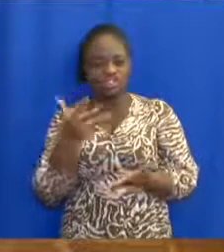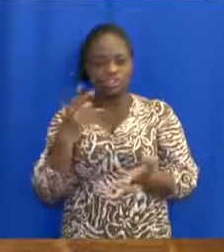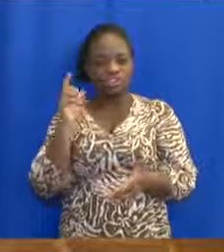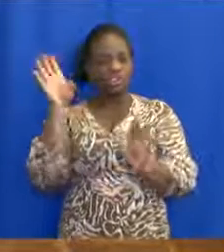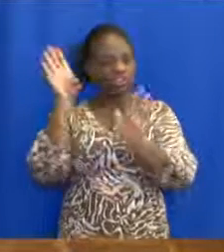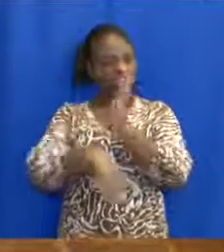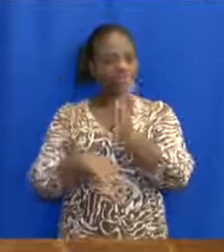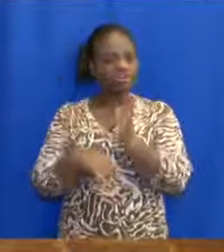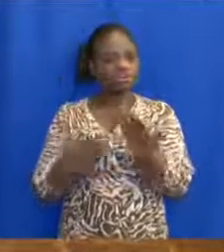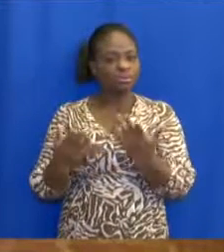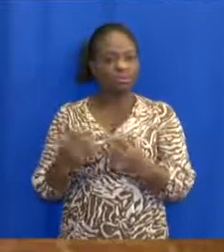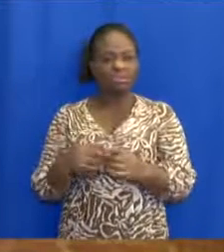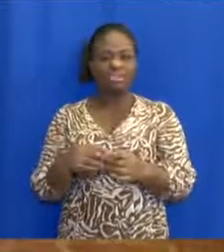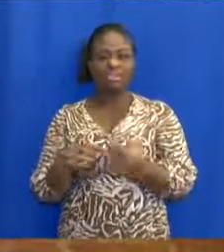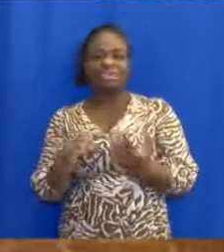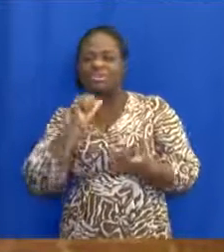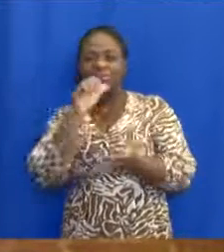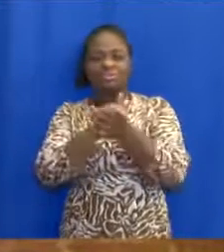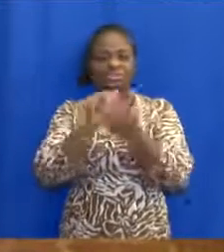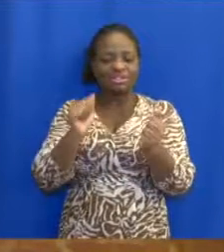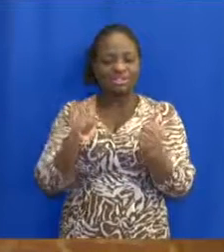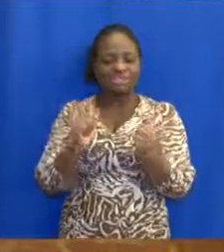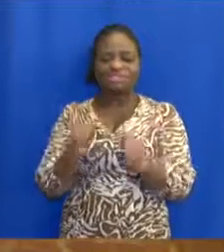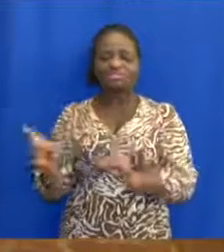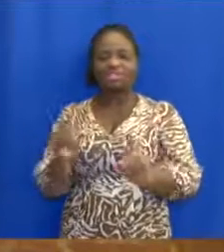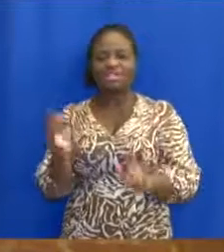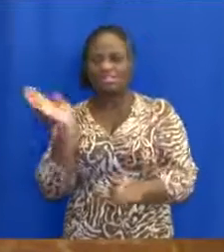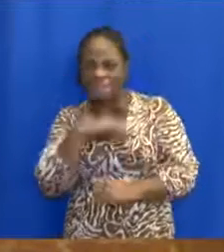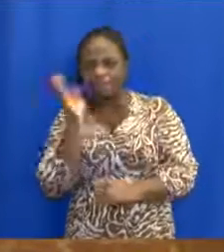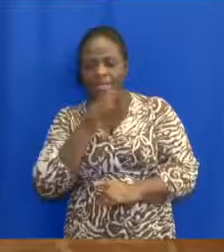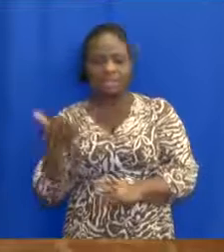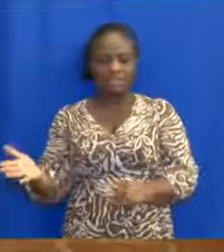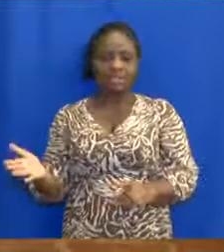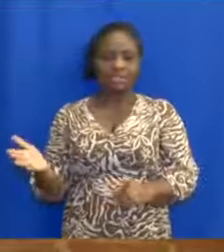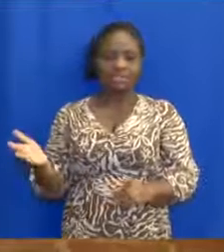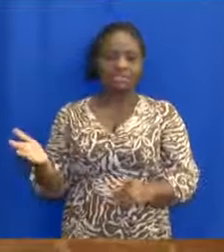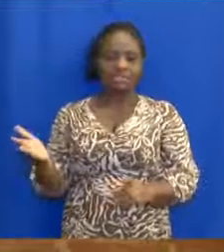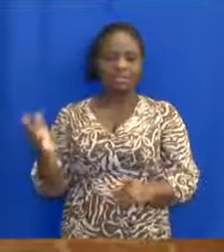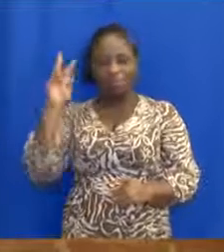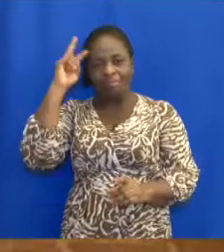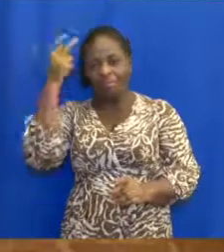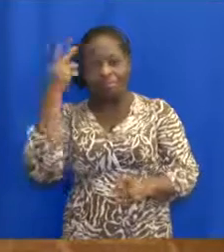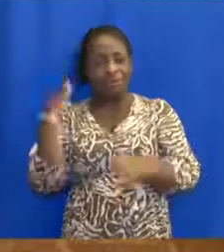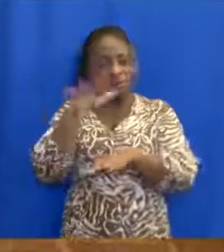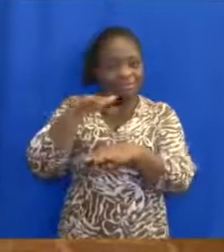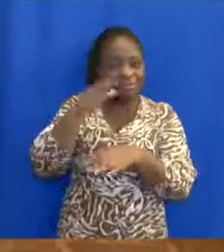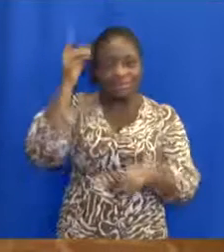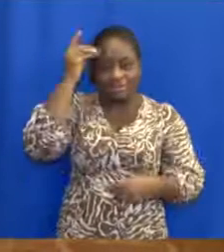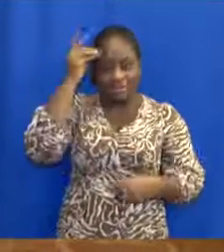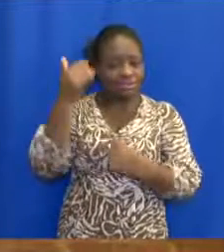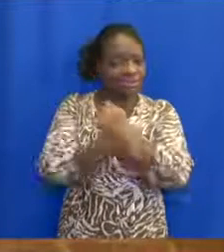points, they escalate mistrust and heighten unnecessarily the anxiety levels over the disease in the